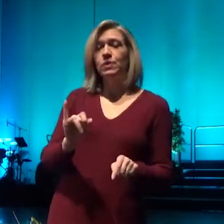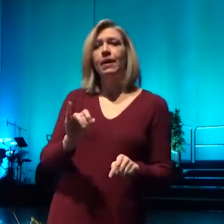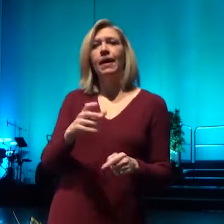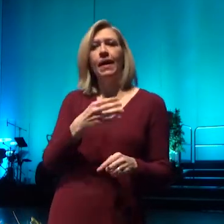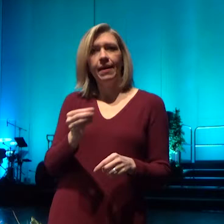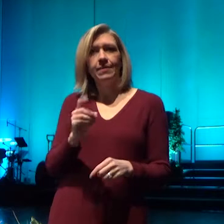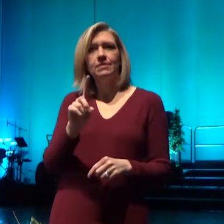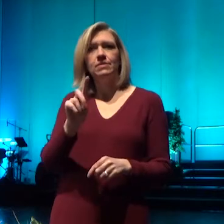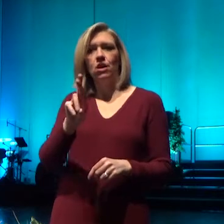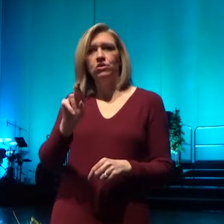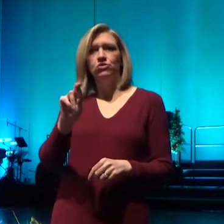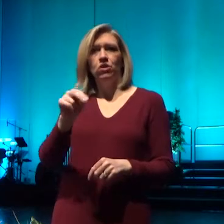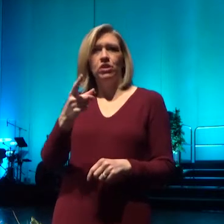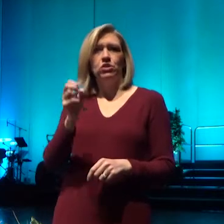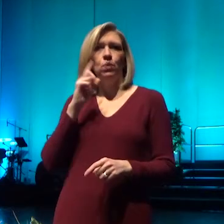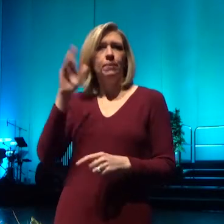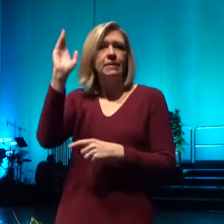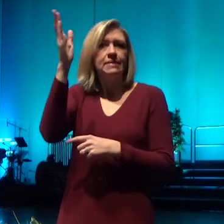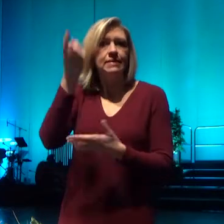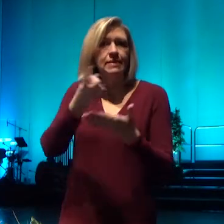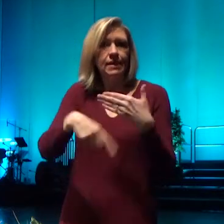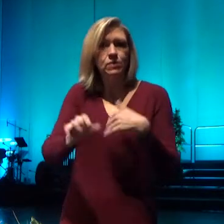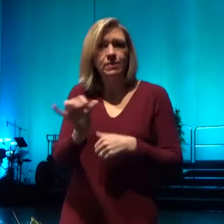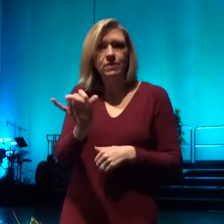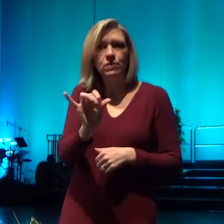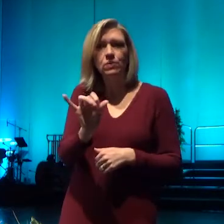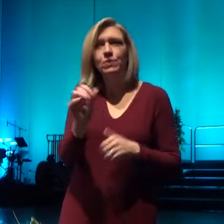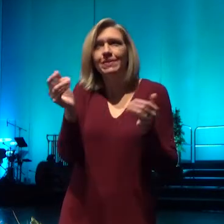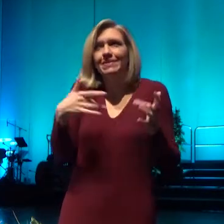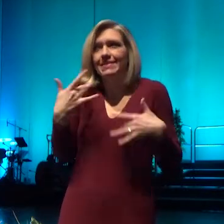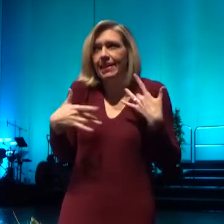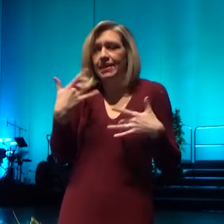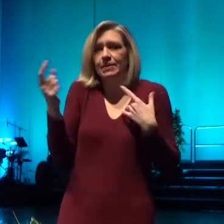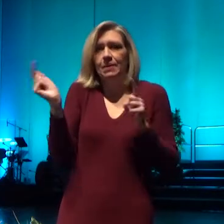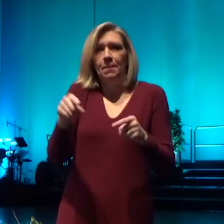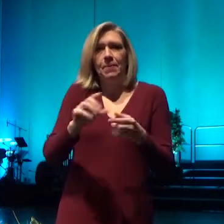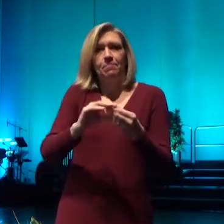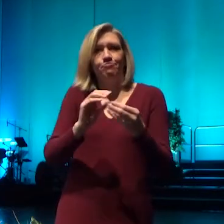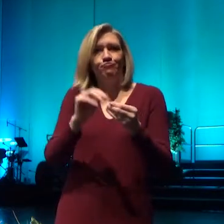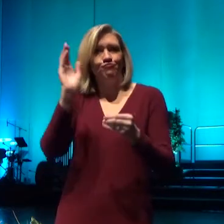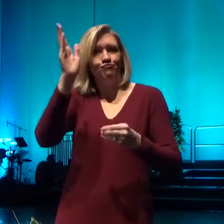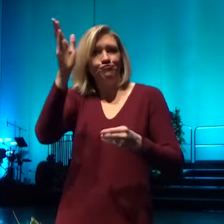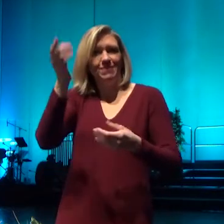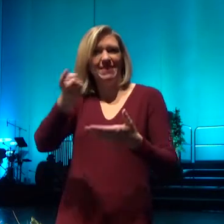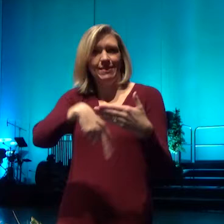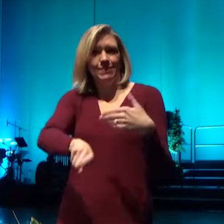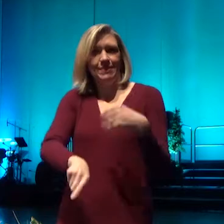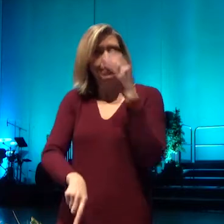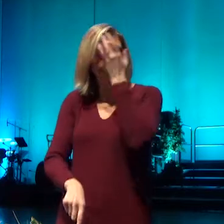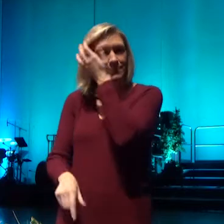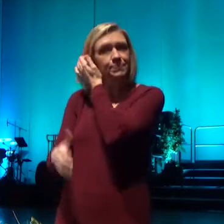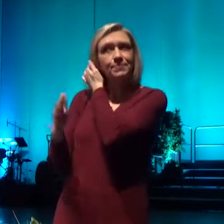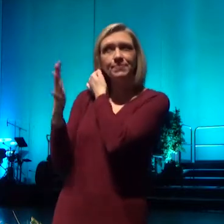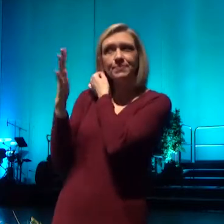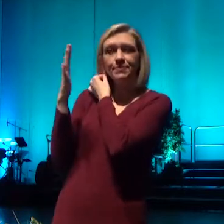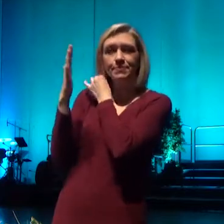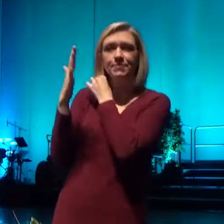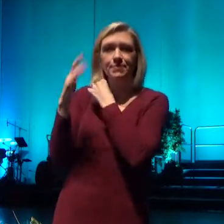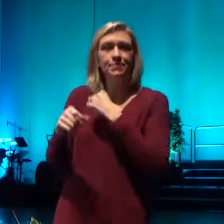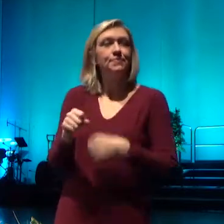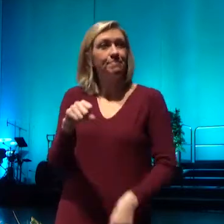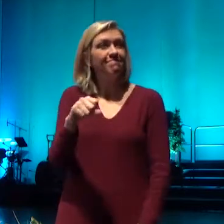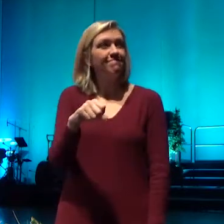week, so excited to be welcoming him here to the stage to give a talk. Yeah.